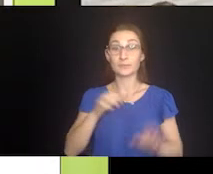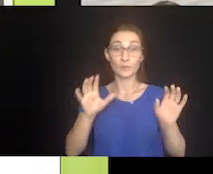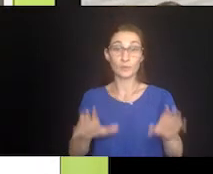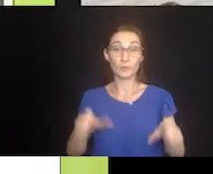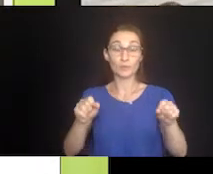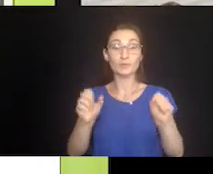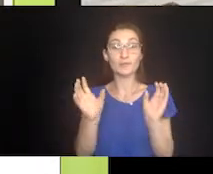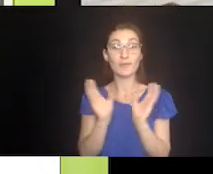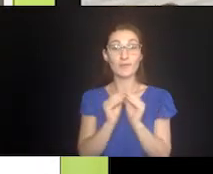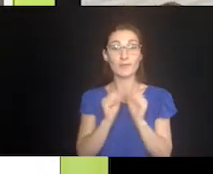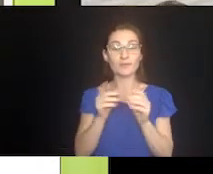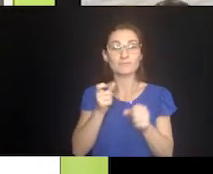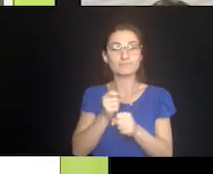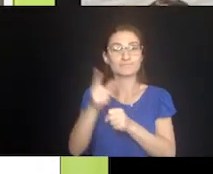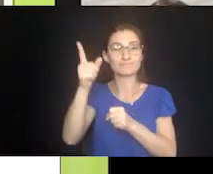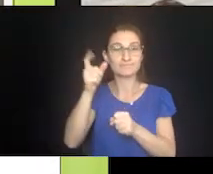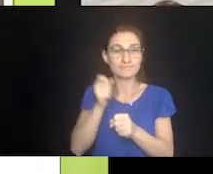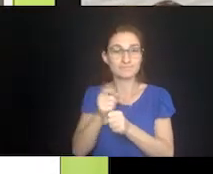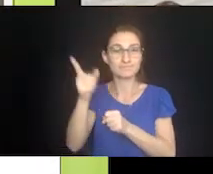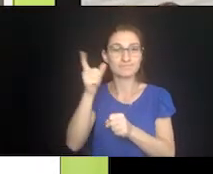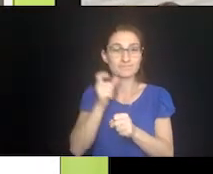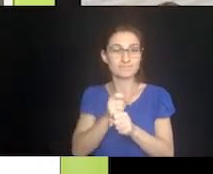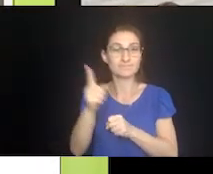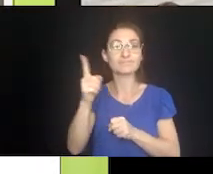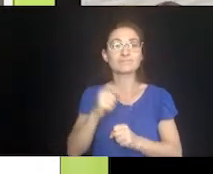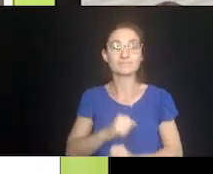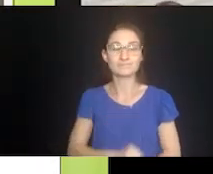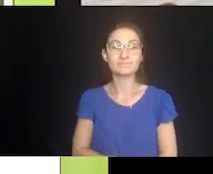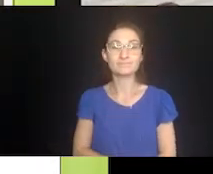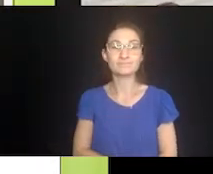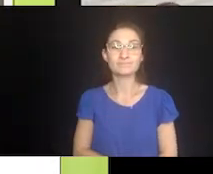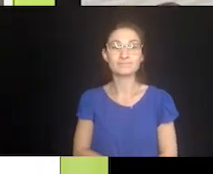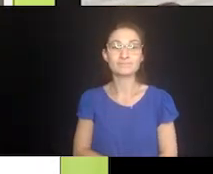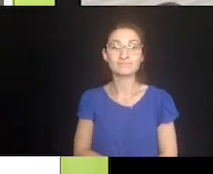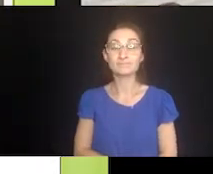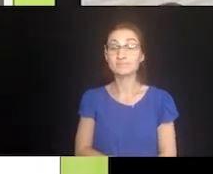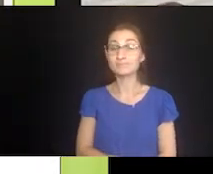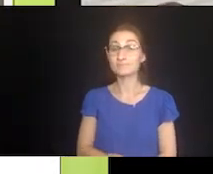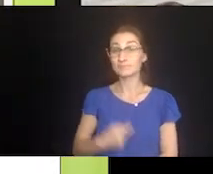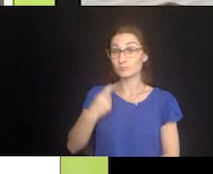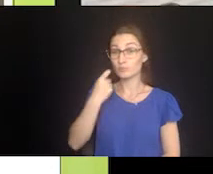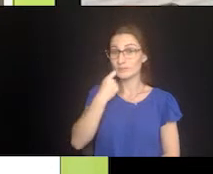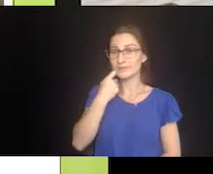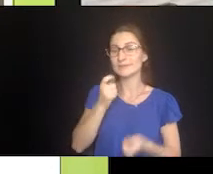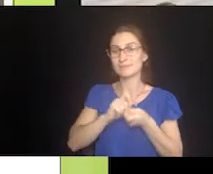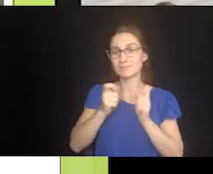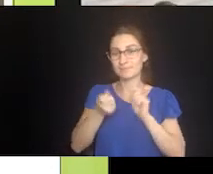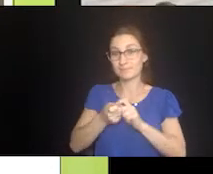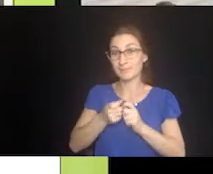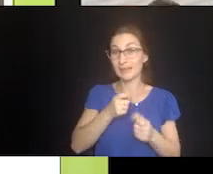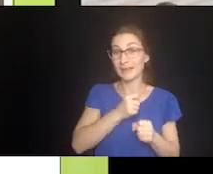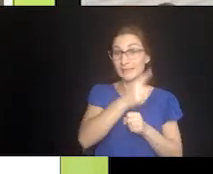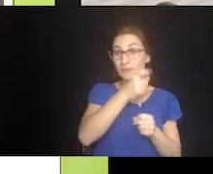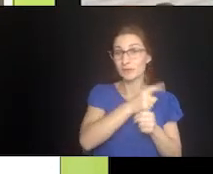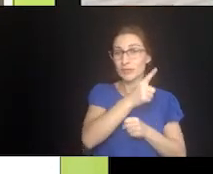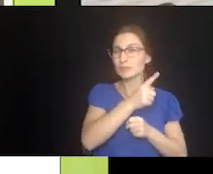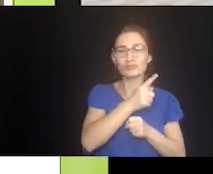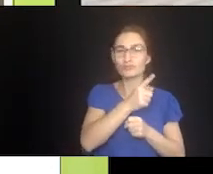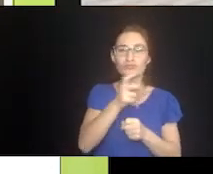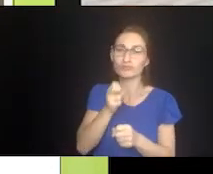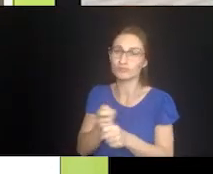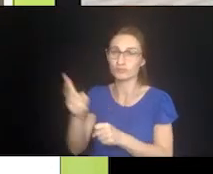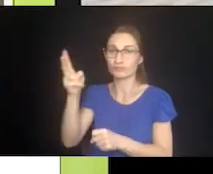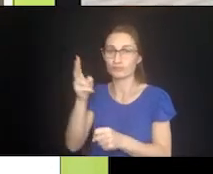We have been having a statewide conference every year, but now we've changed